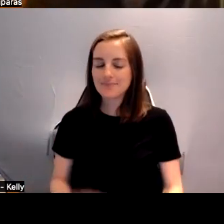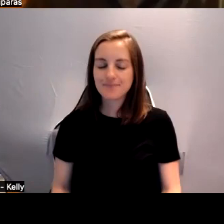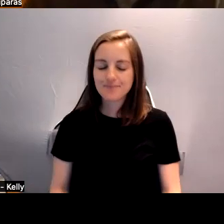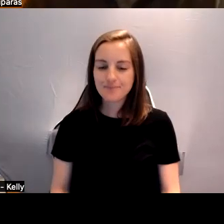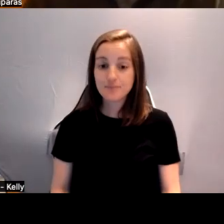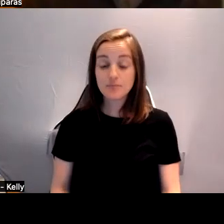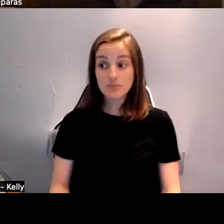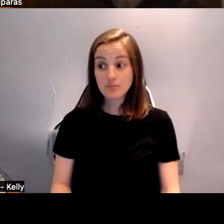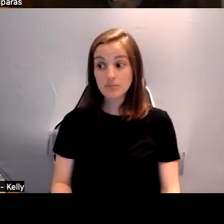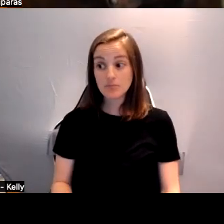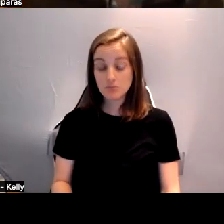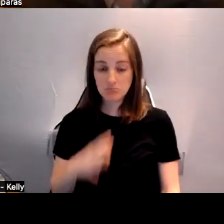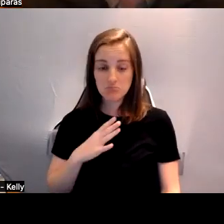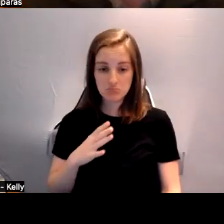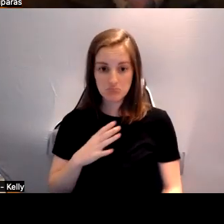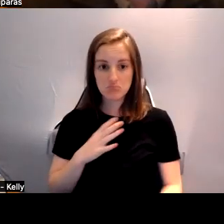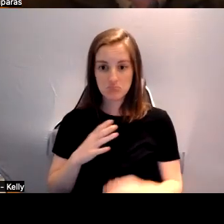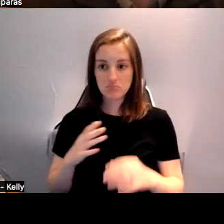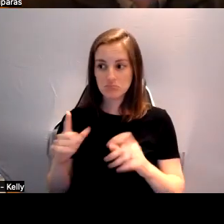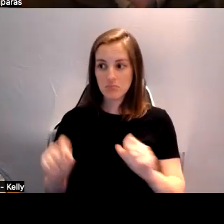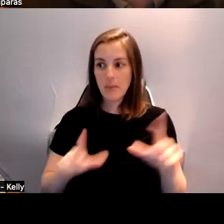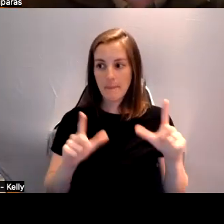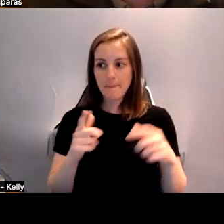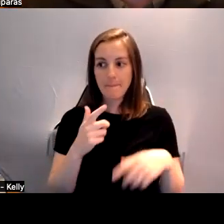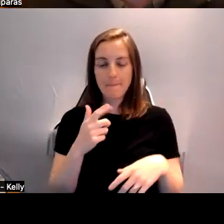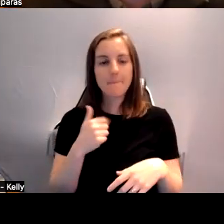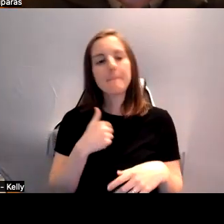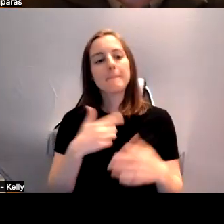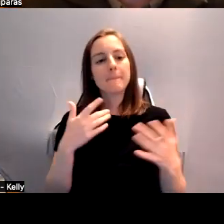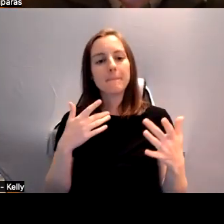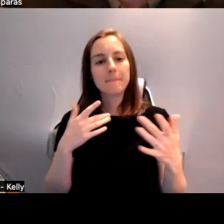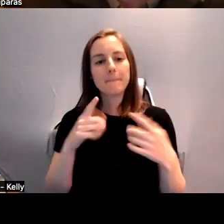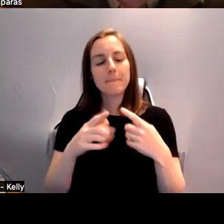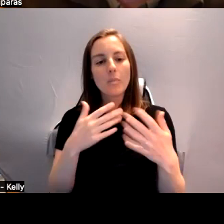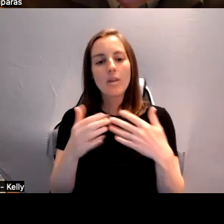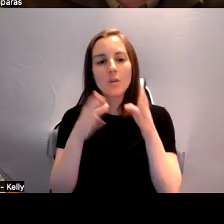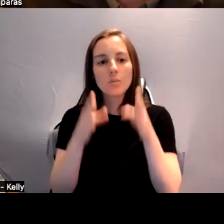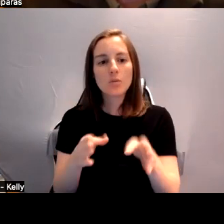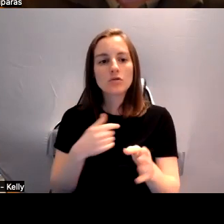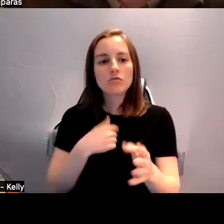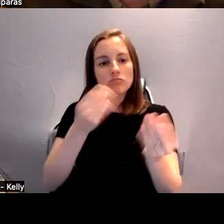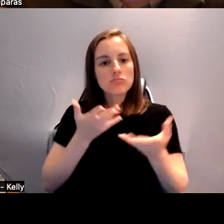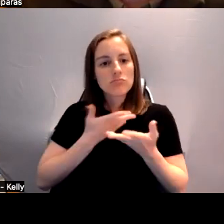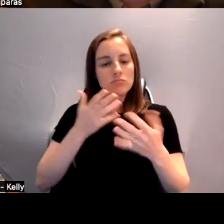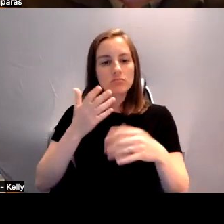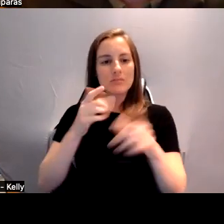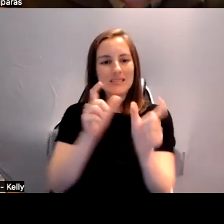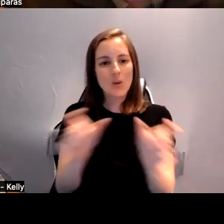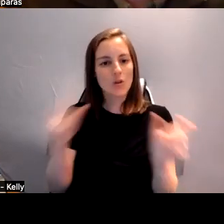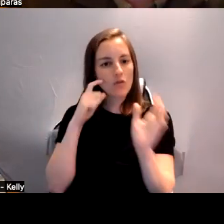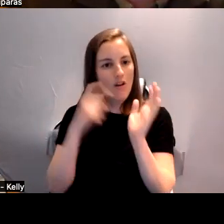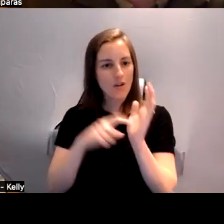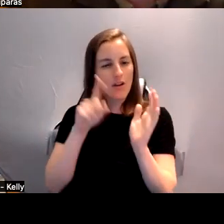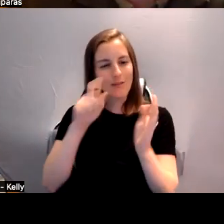Also, these models are sensitive to the backbone resolution. So whenever someone is reporting sequence recovery, you have to check what is the